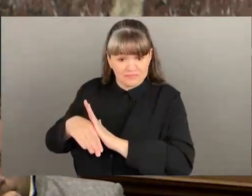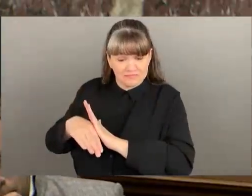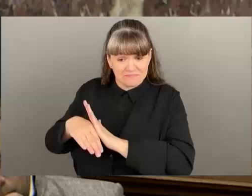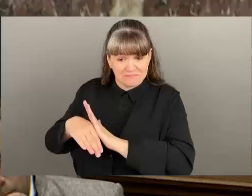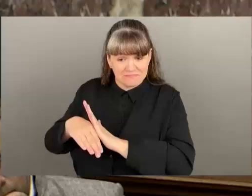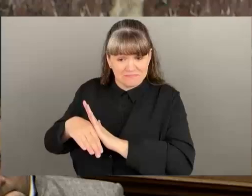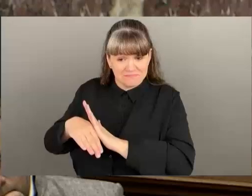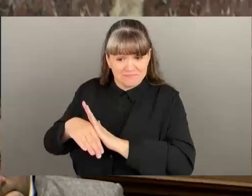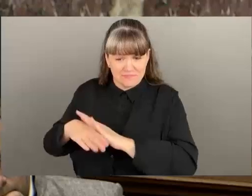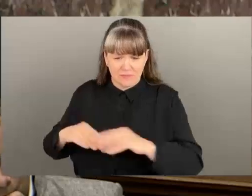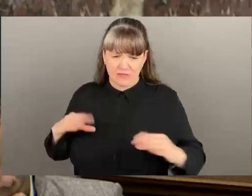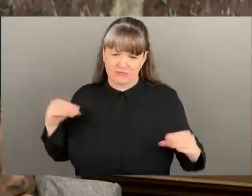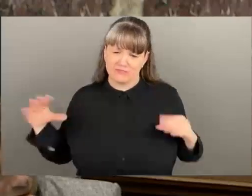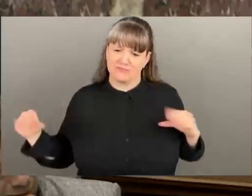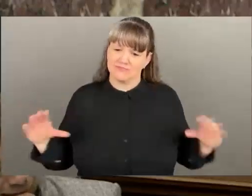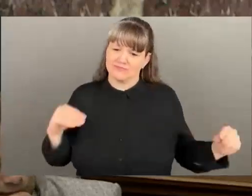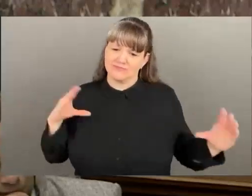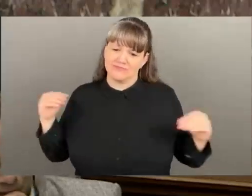members,